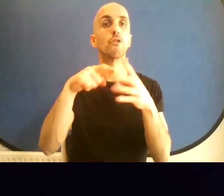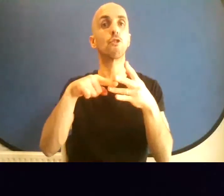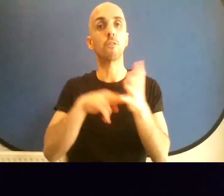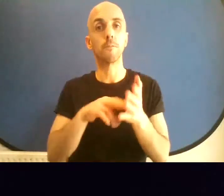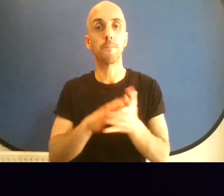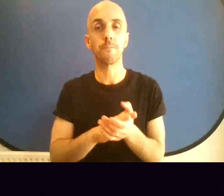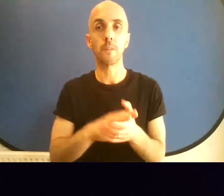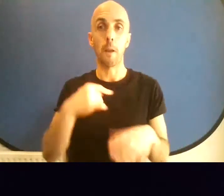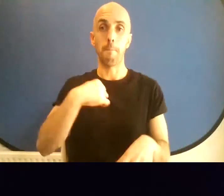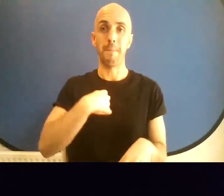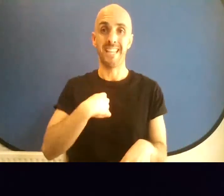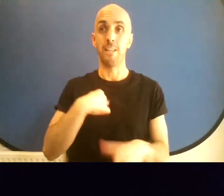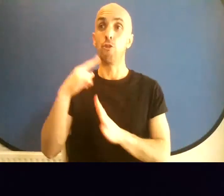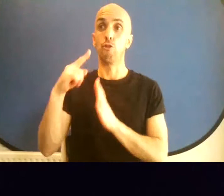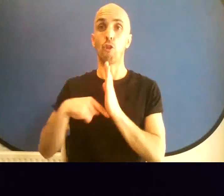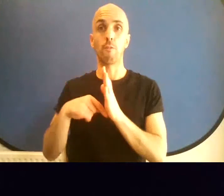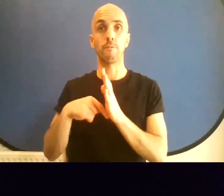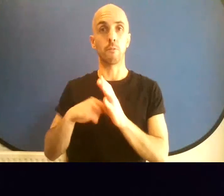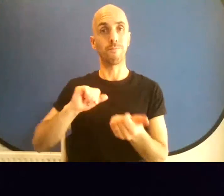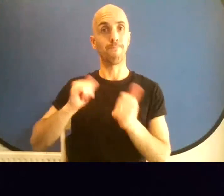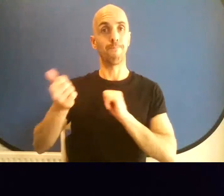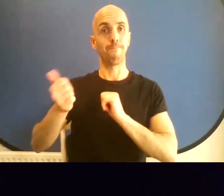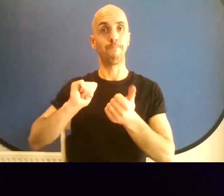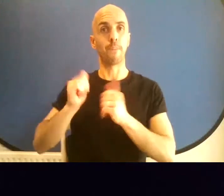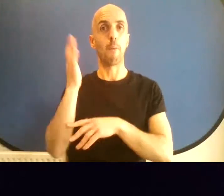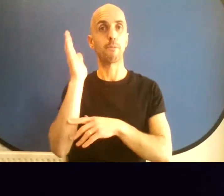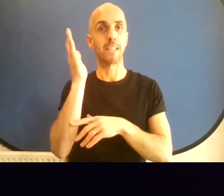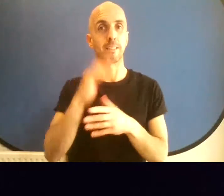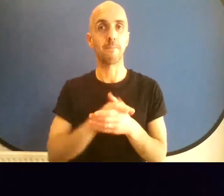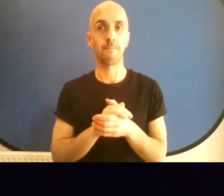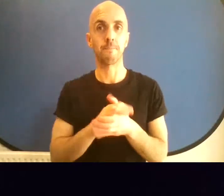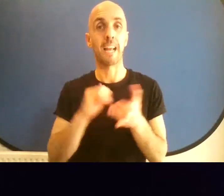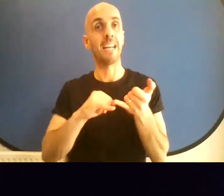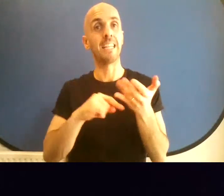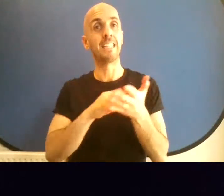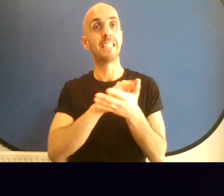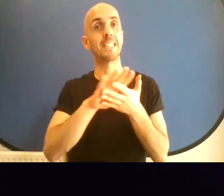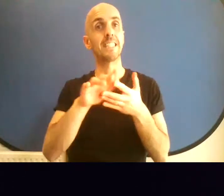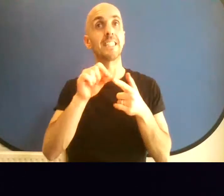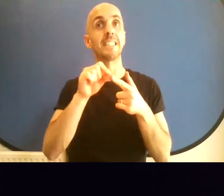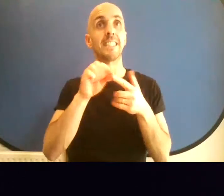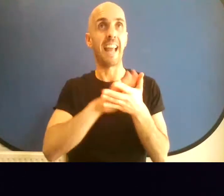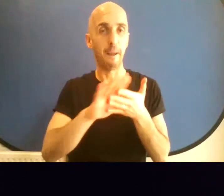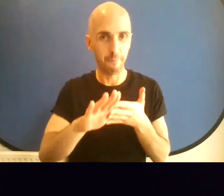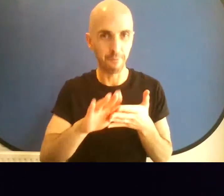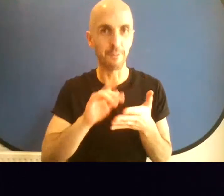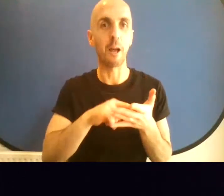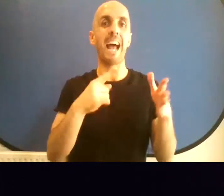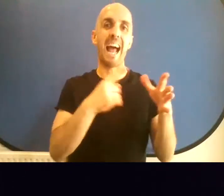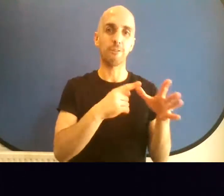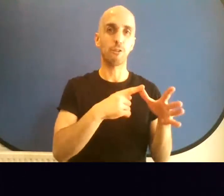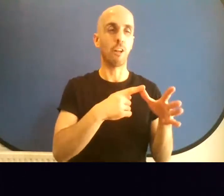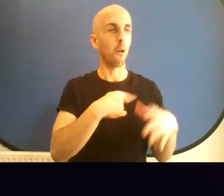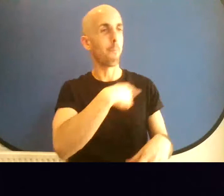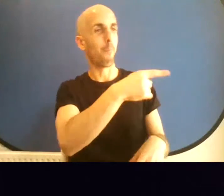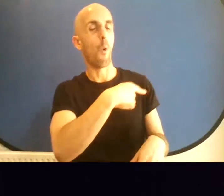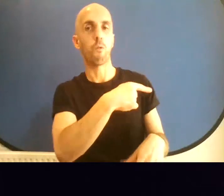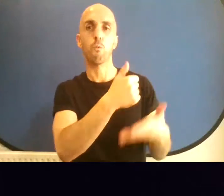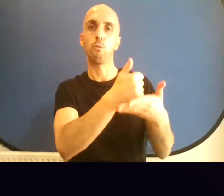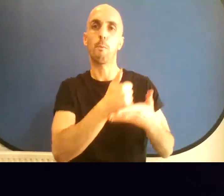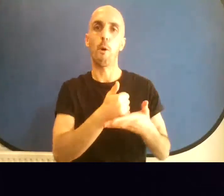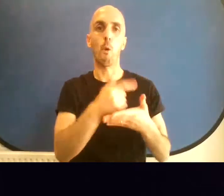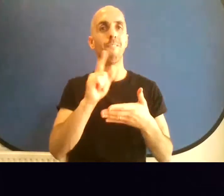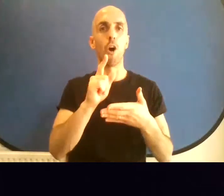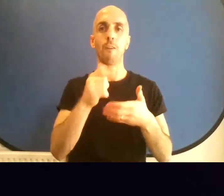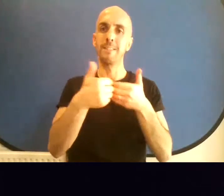presenting, and Steph and Margaret and Angela will be supporting us as we move into breakout rooms later in the